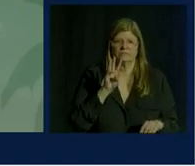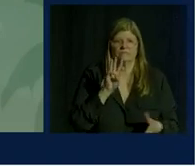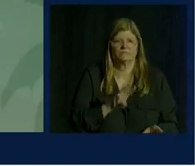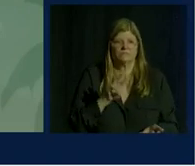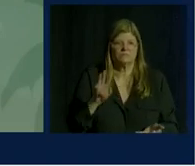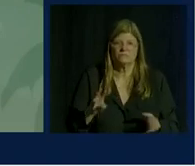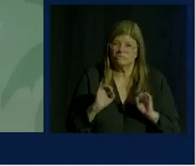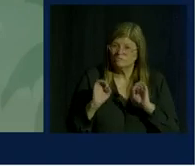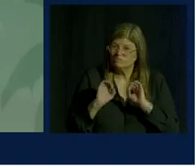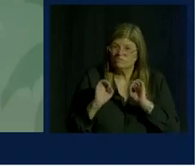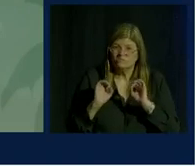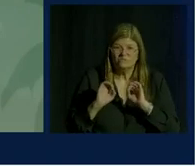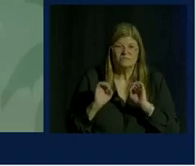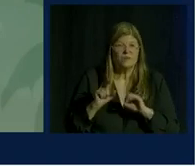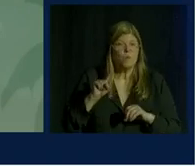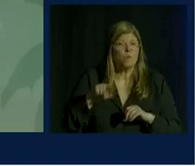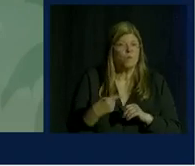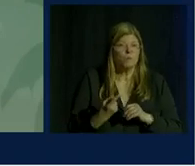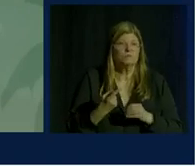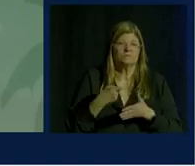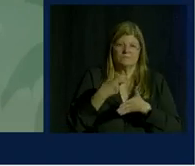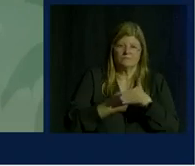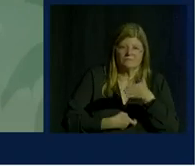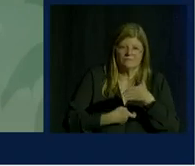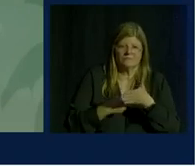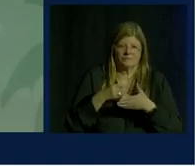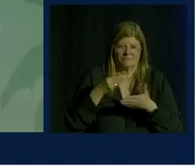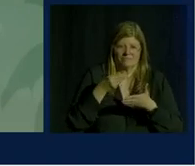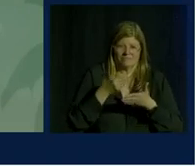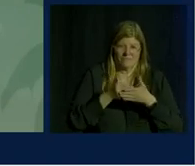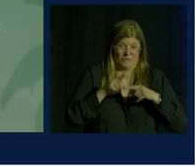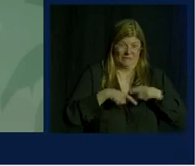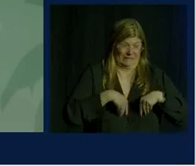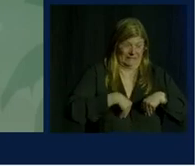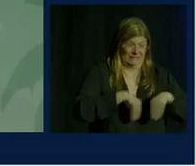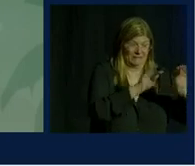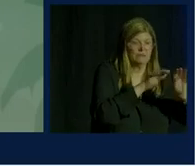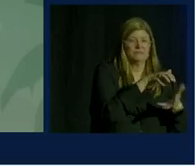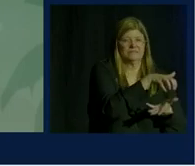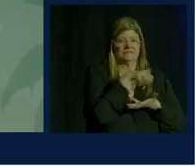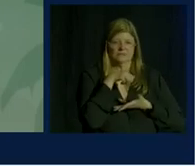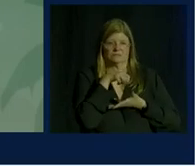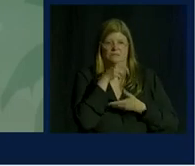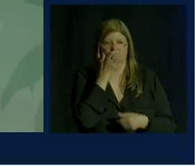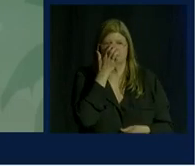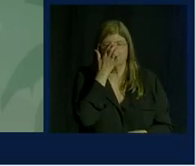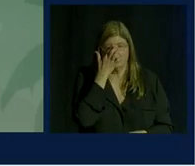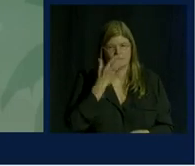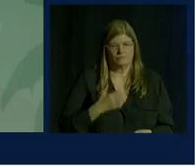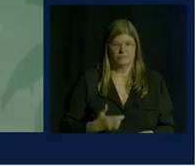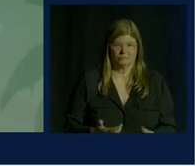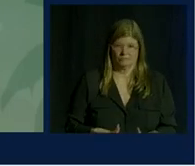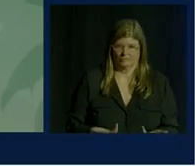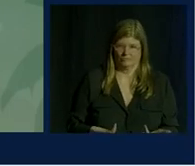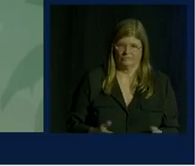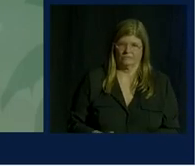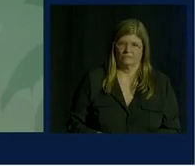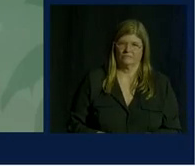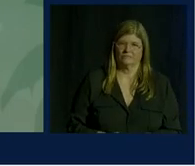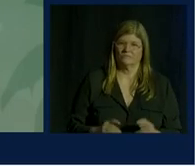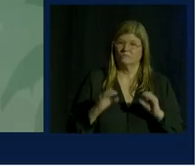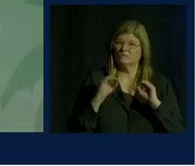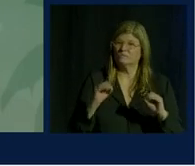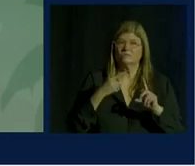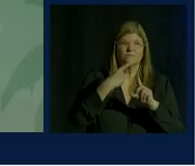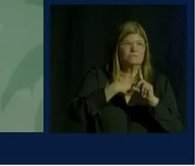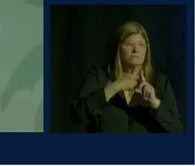transactions, the only fees you pay is when you actually sell something. And so you get on with no transaction fees. There's no monthly no